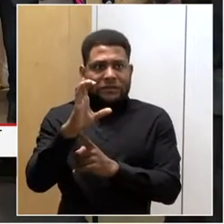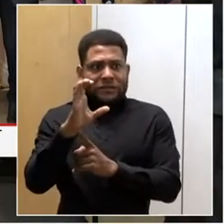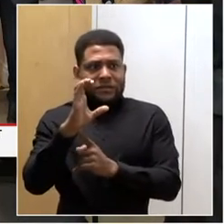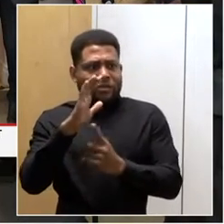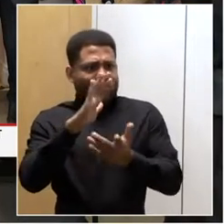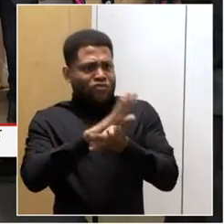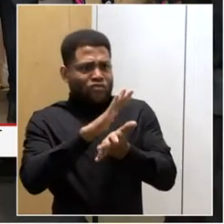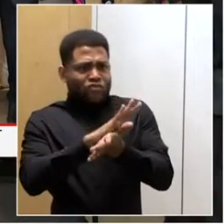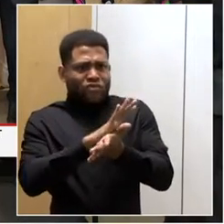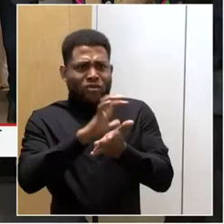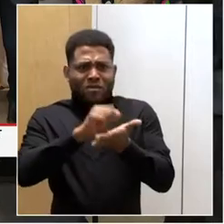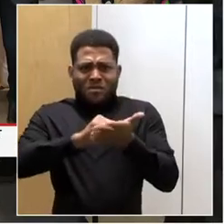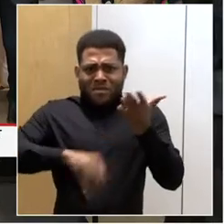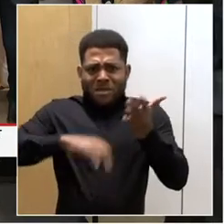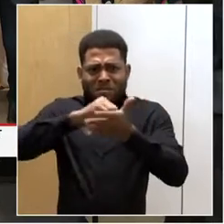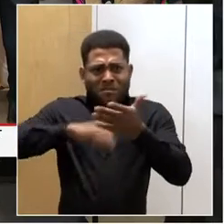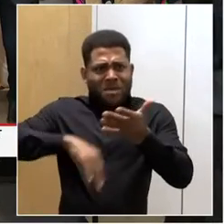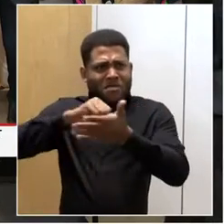DCPS's central budget.